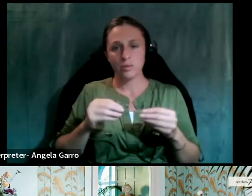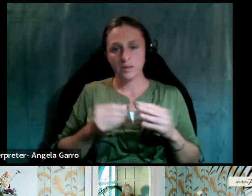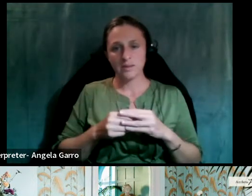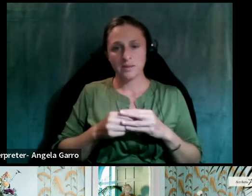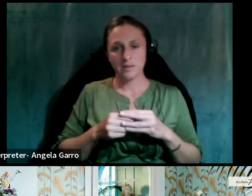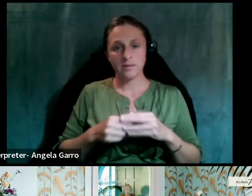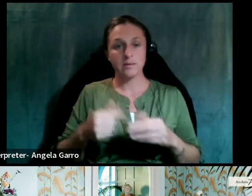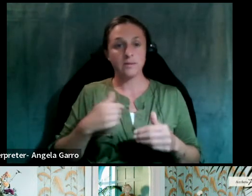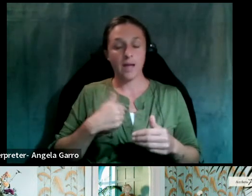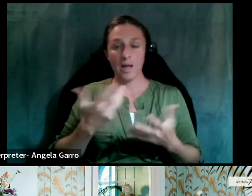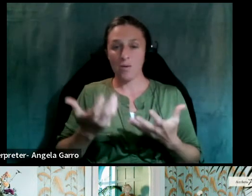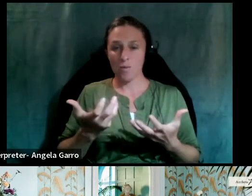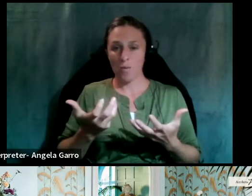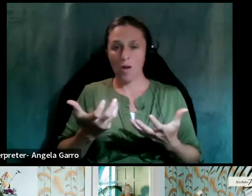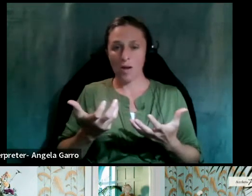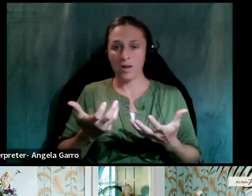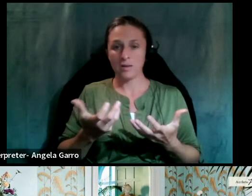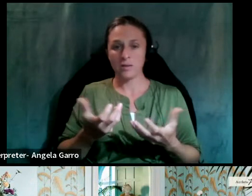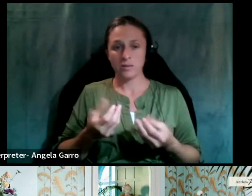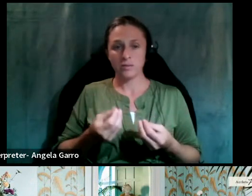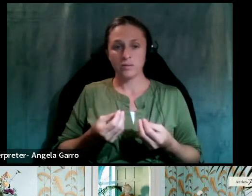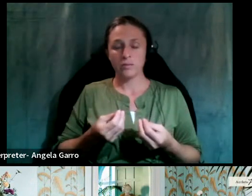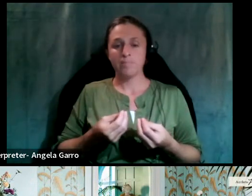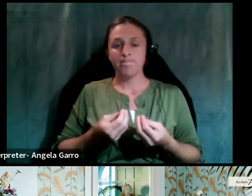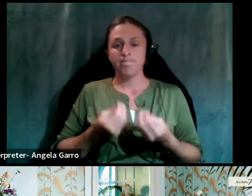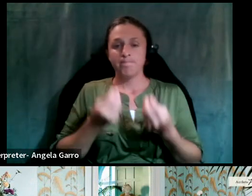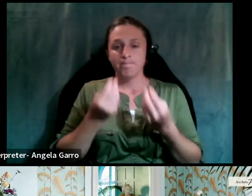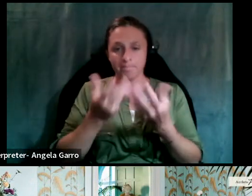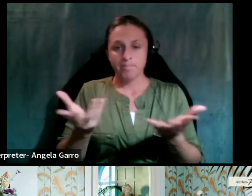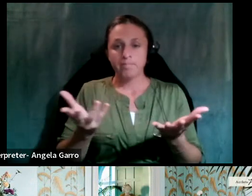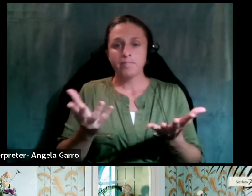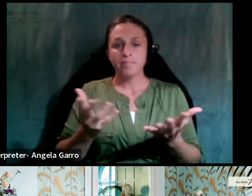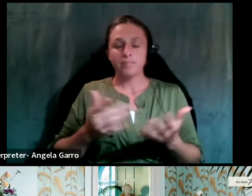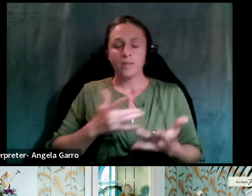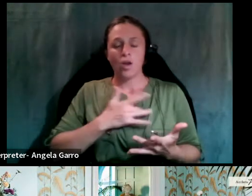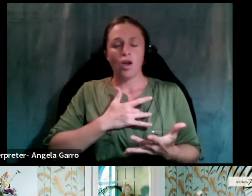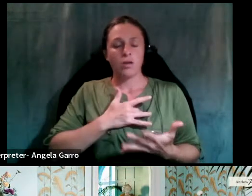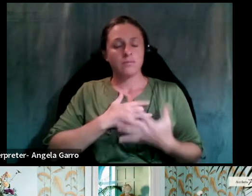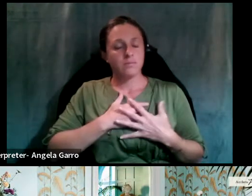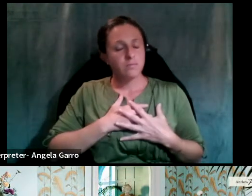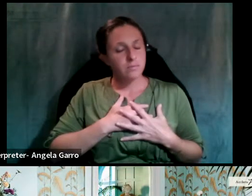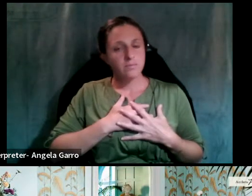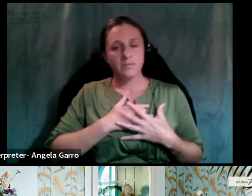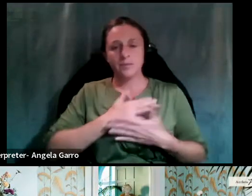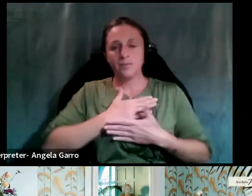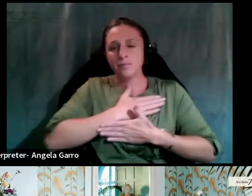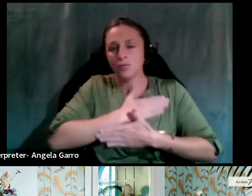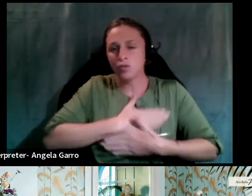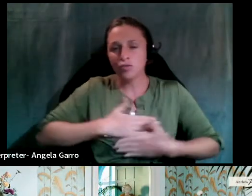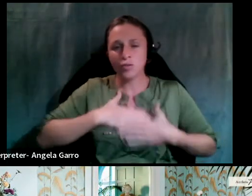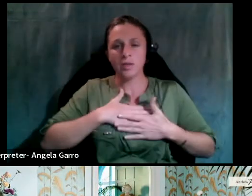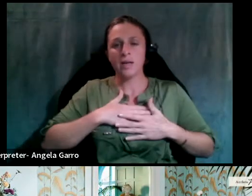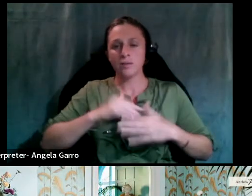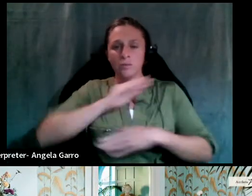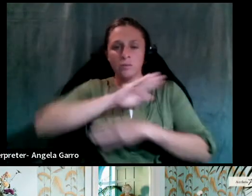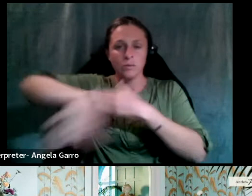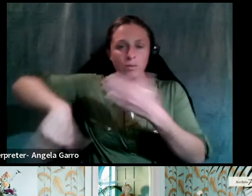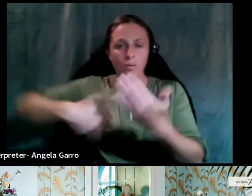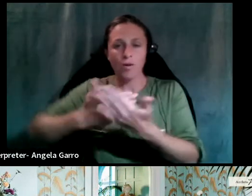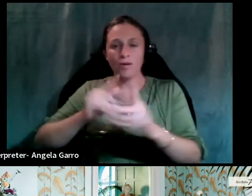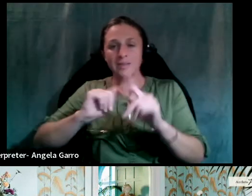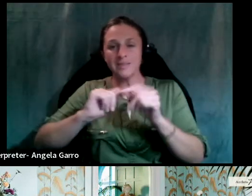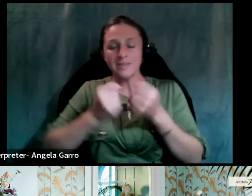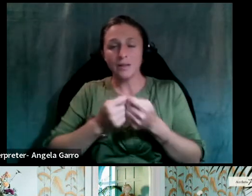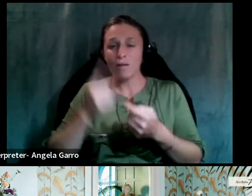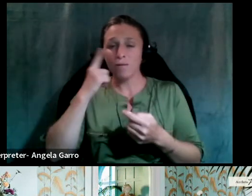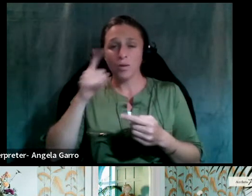I would like to extend a heartfelt appreciation to our team, and that's all of our team, for their unwavering